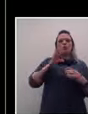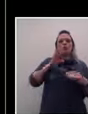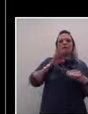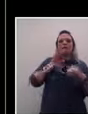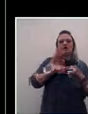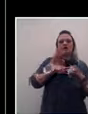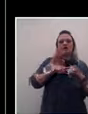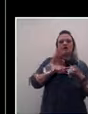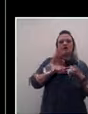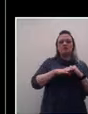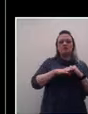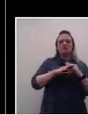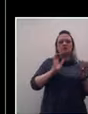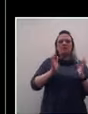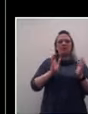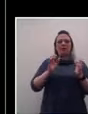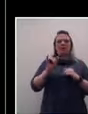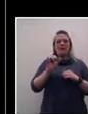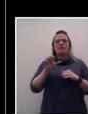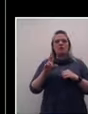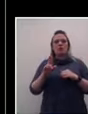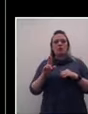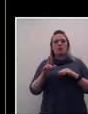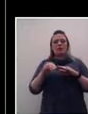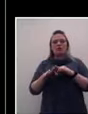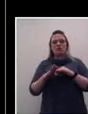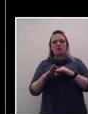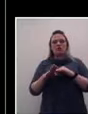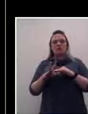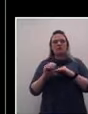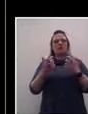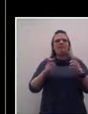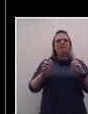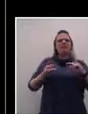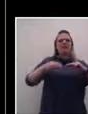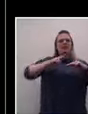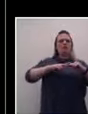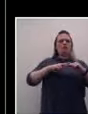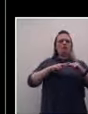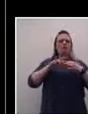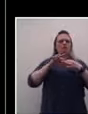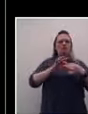as ICU admissions compared to were there big increases in deaths on those days. And